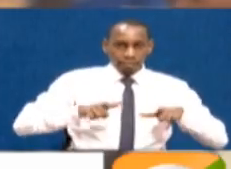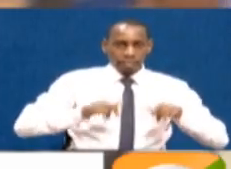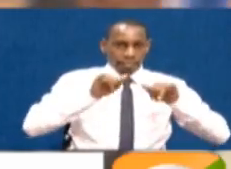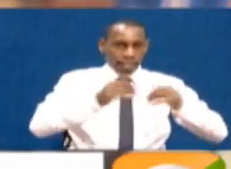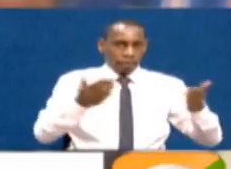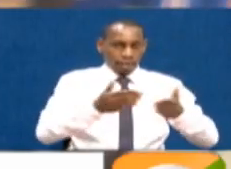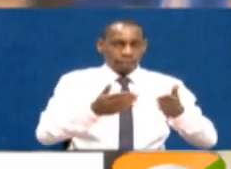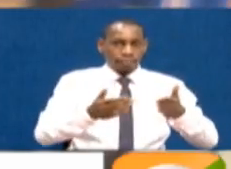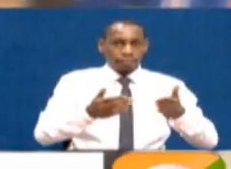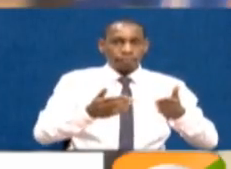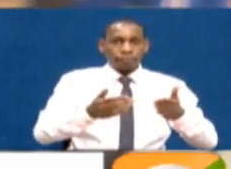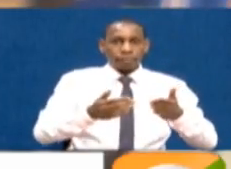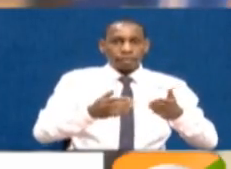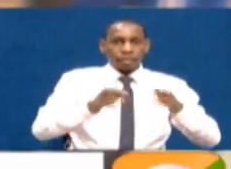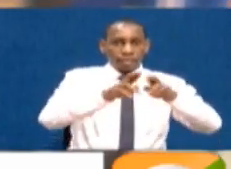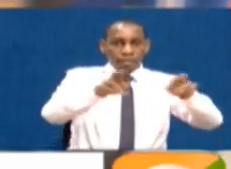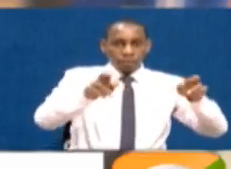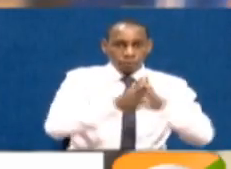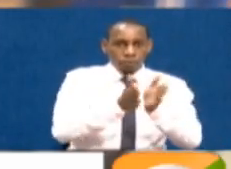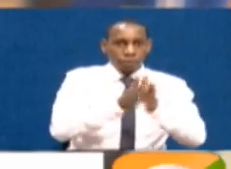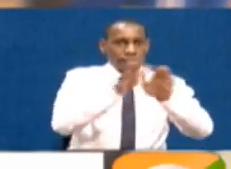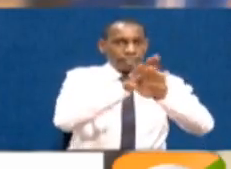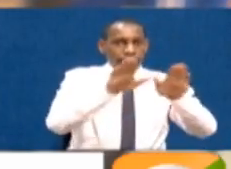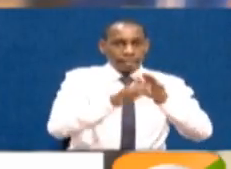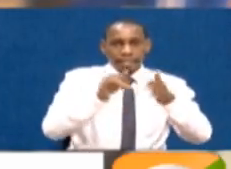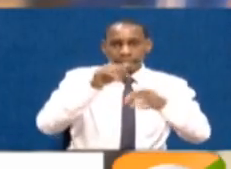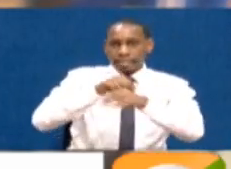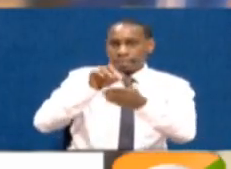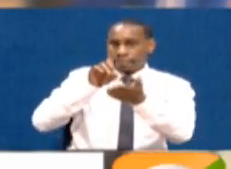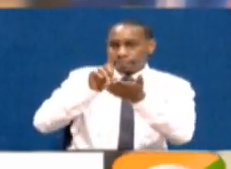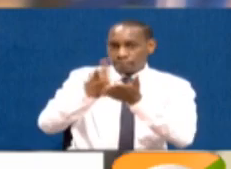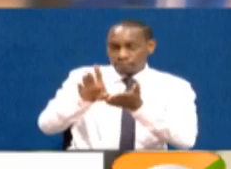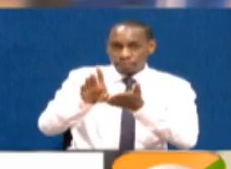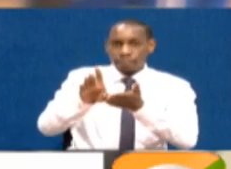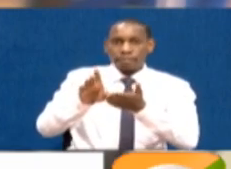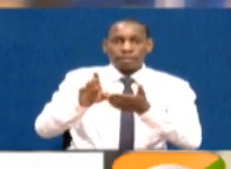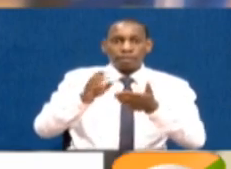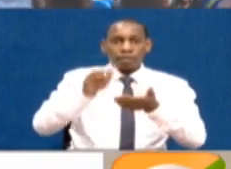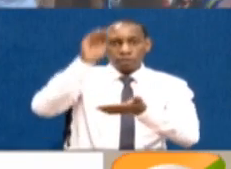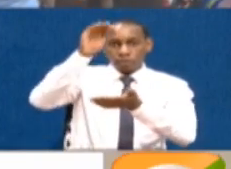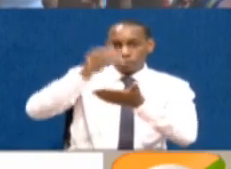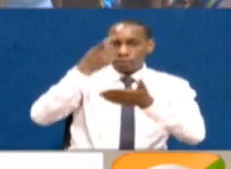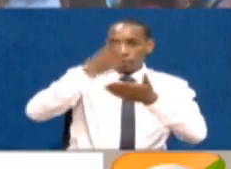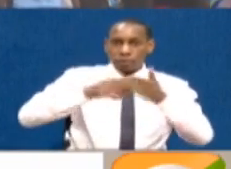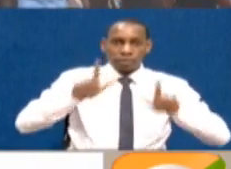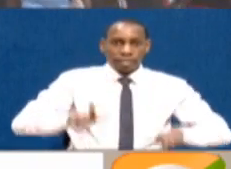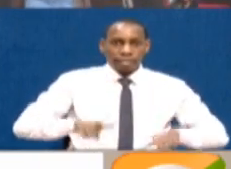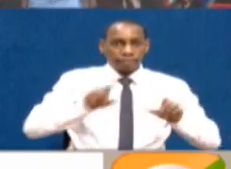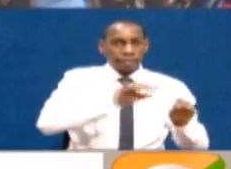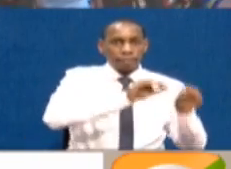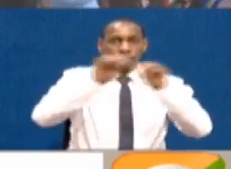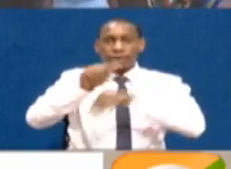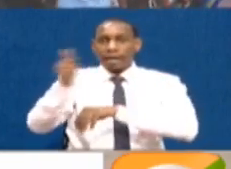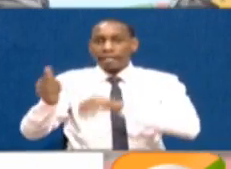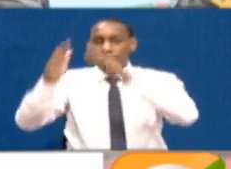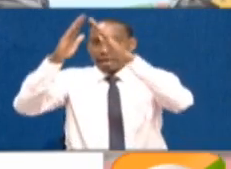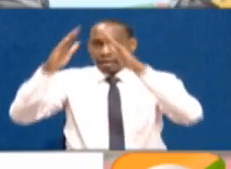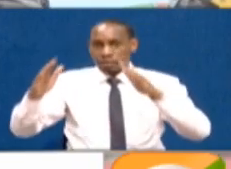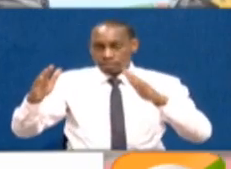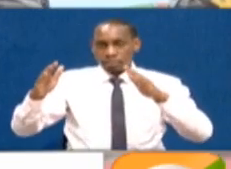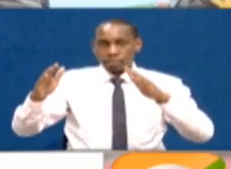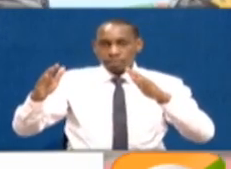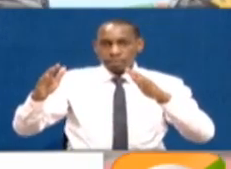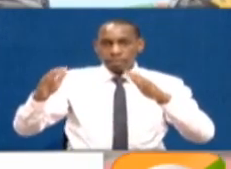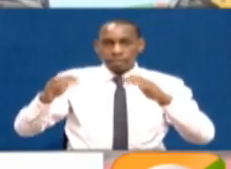in a bedsitter. And when I was fired, I had to cut the cost of living. So I had to shift to another house.